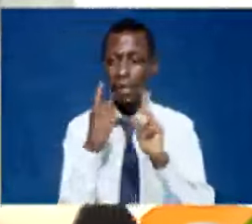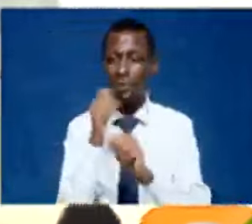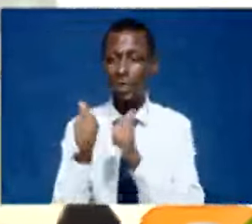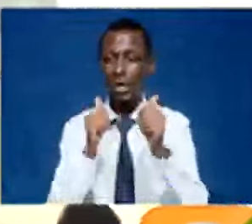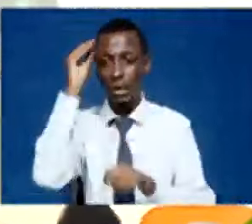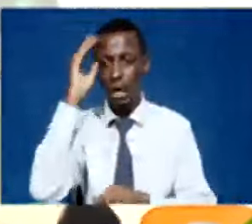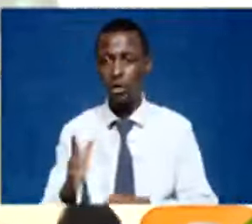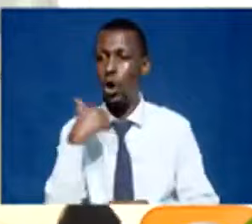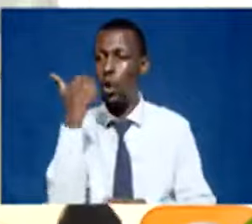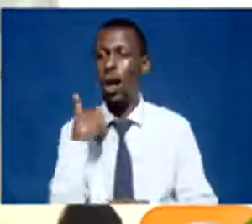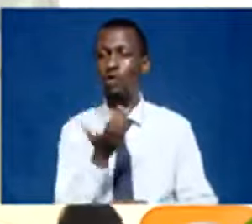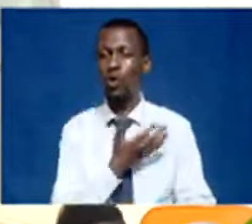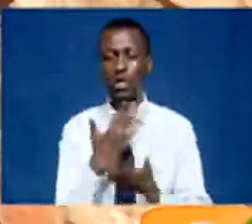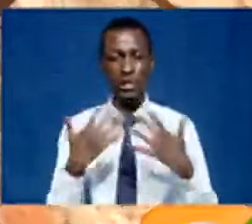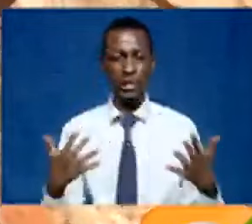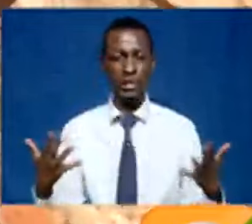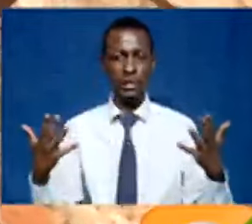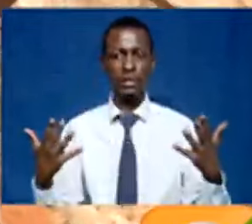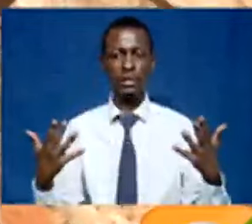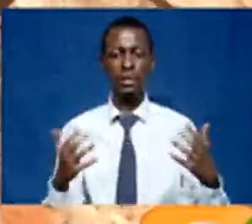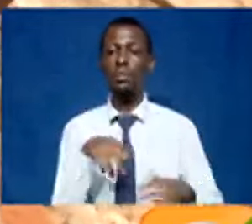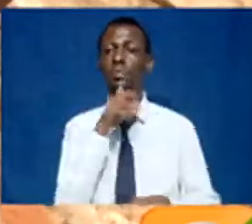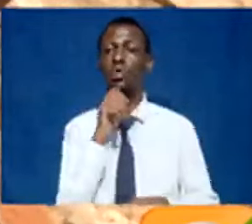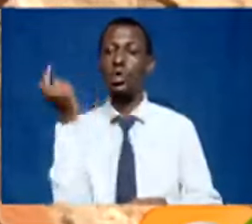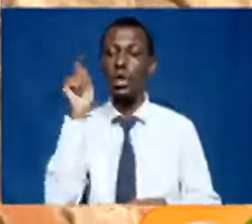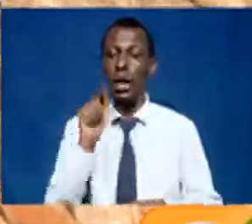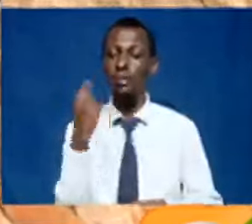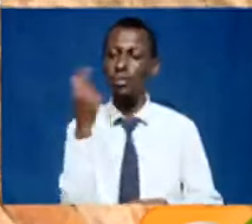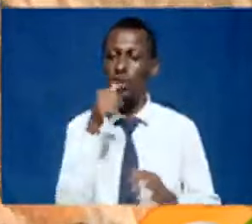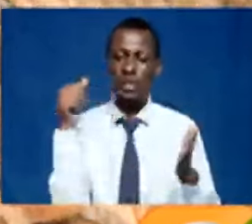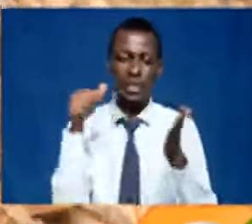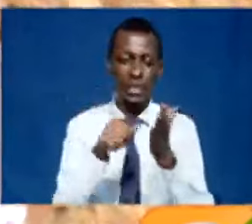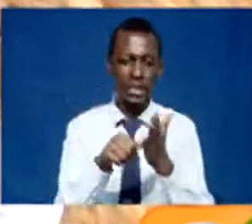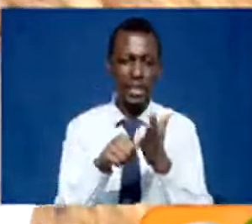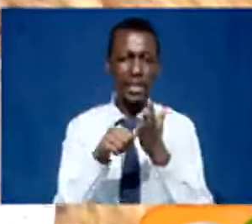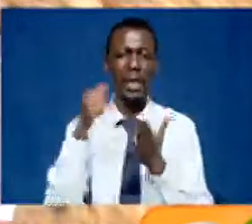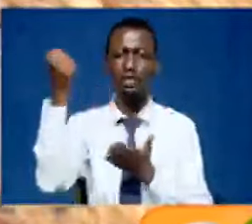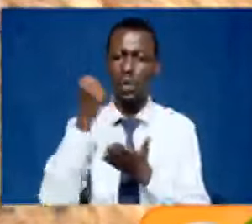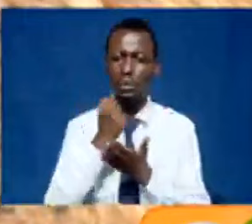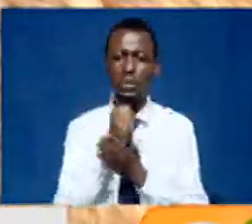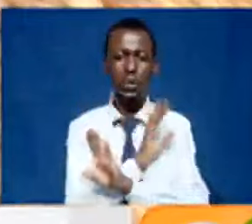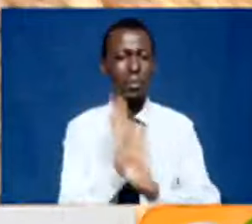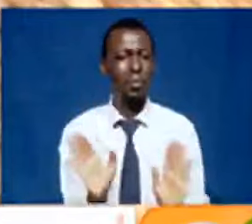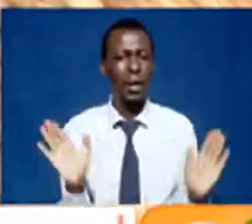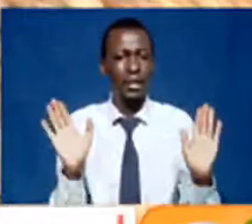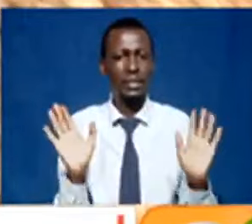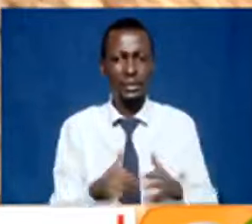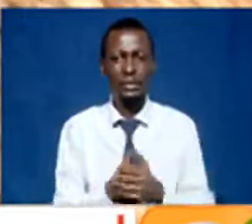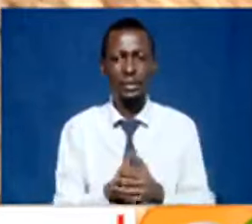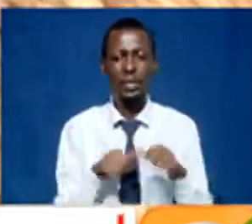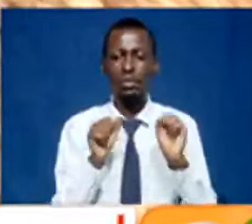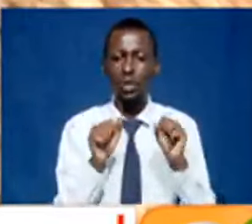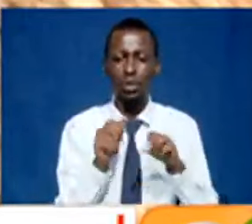to school with their personal belongings, Ontario came with the admission letter only. Nikasema waje niende Regena,